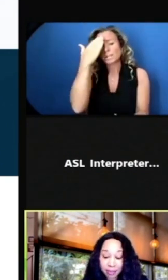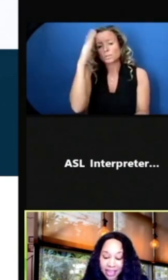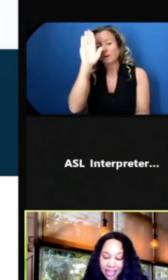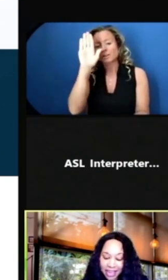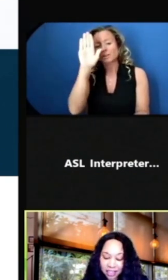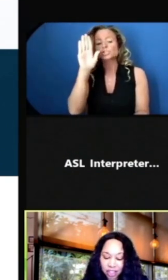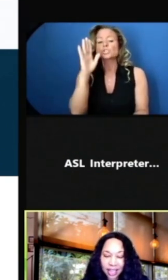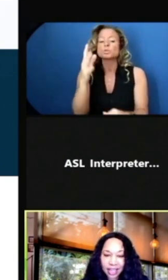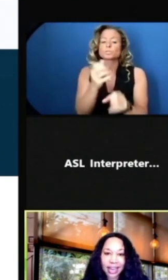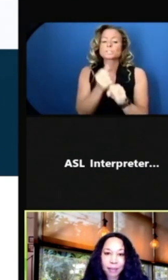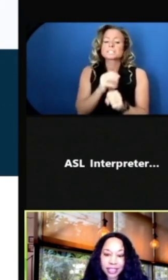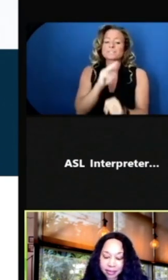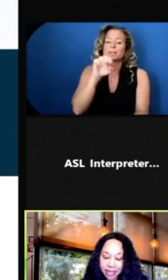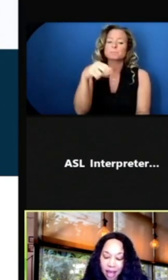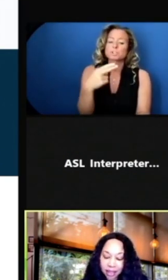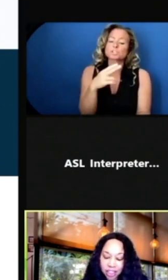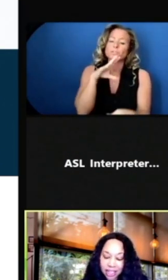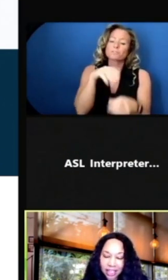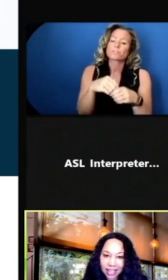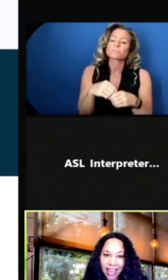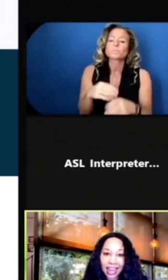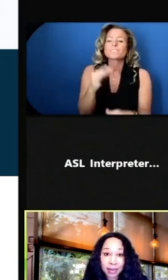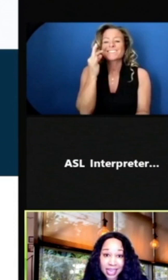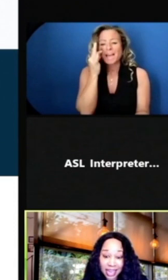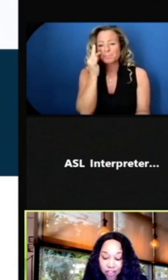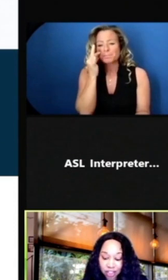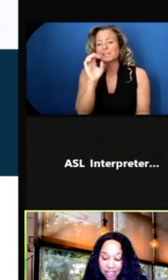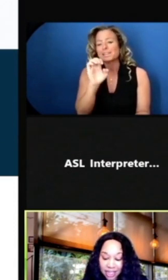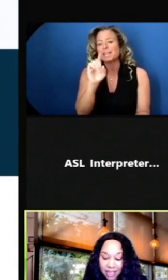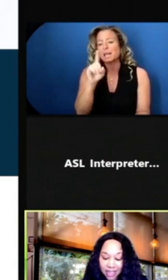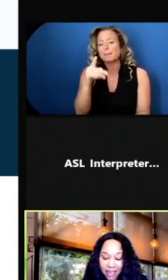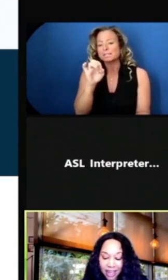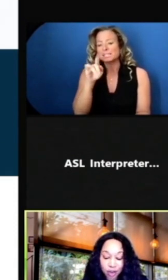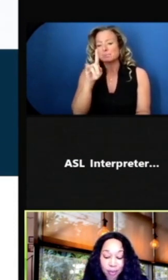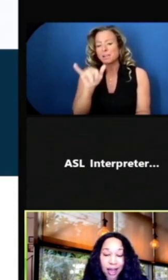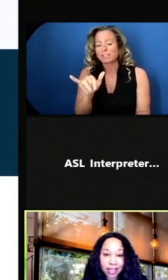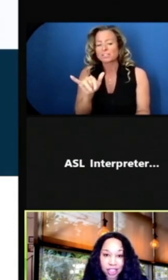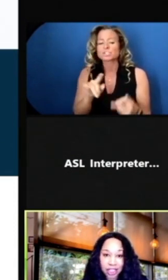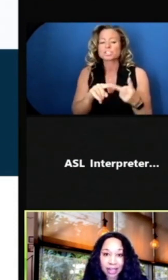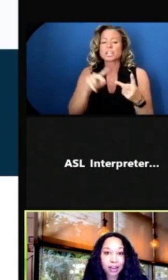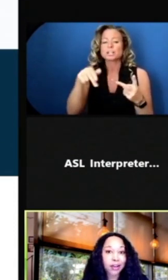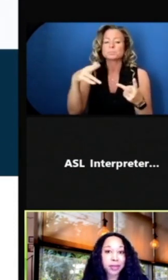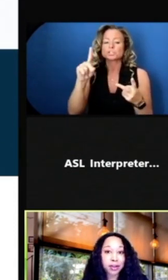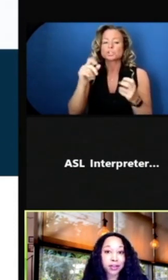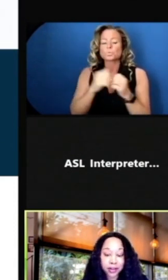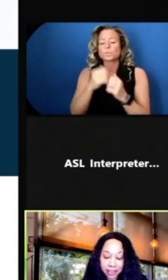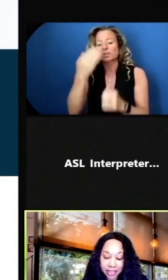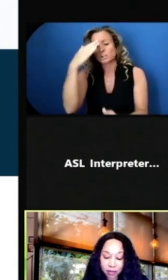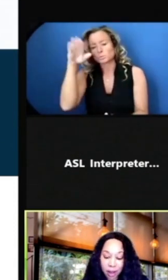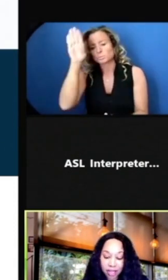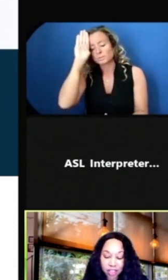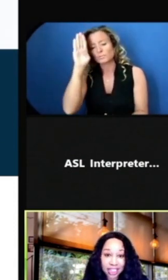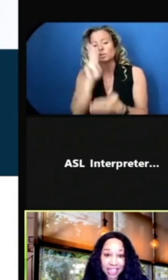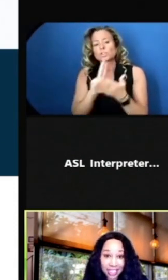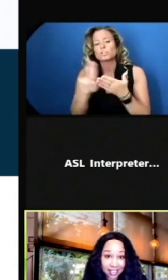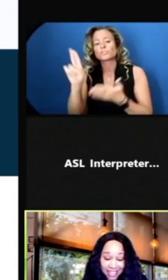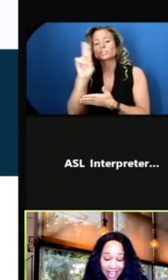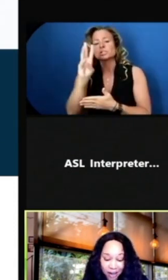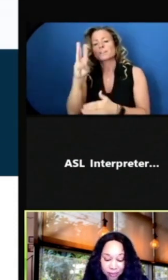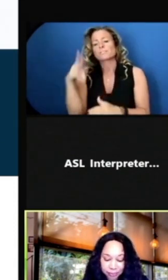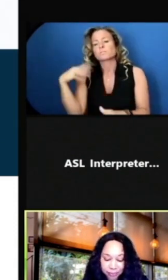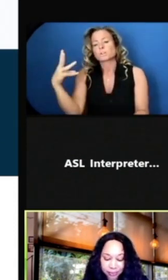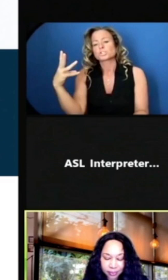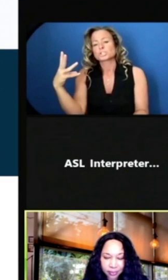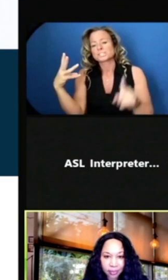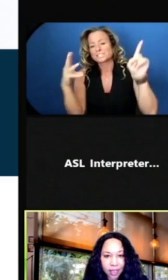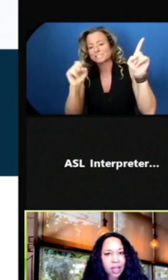an MPH in epidemiology and a PhD in anthropology from the University of Washington in